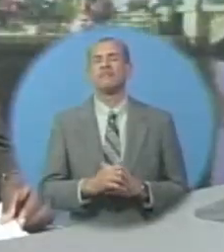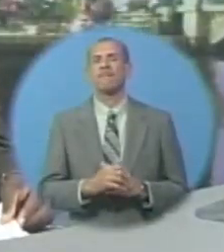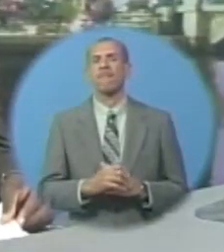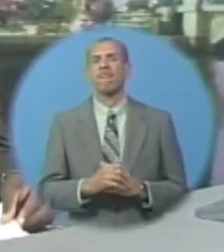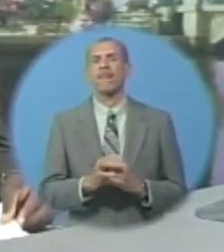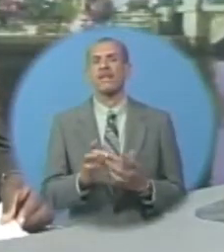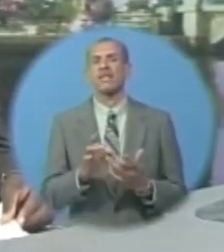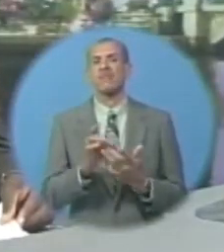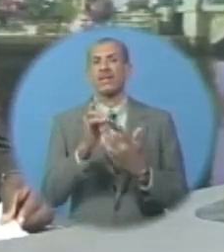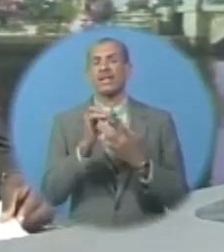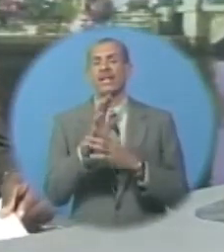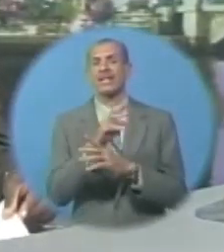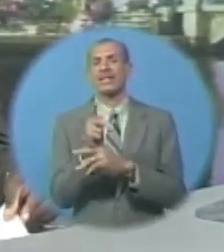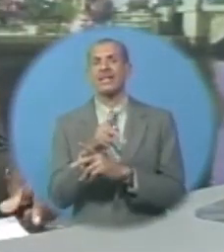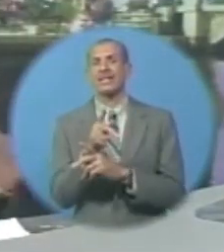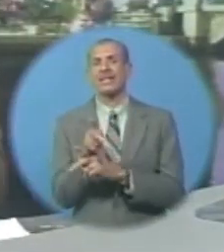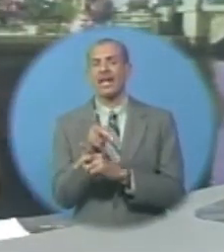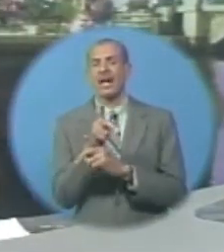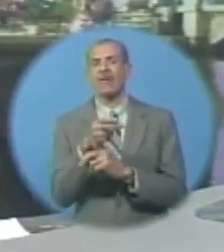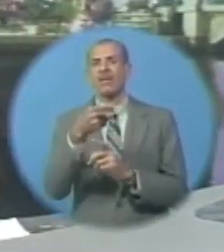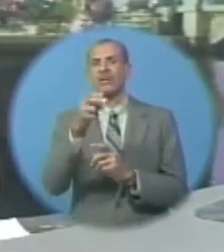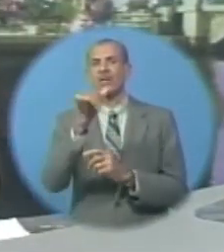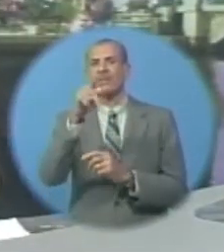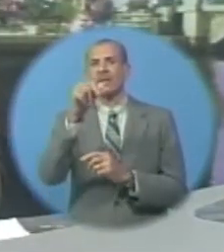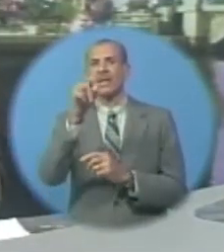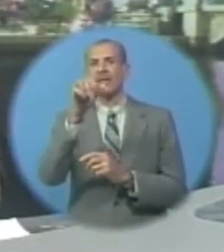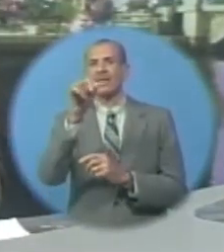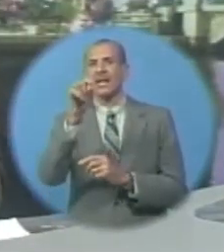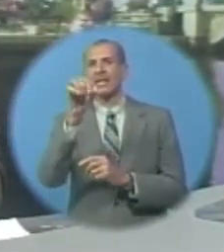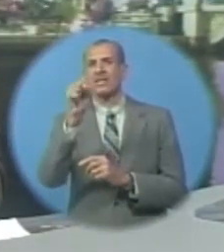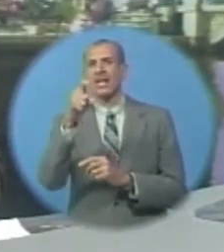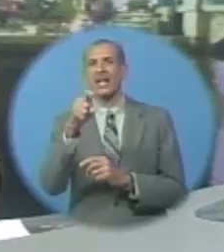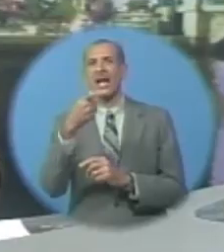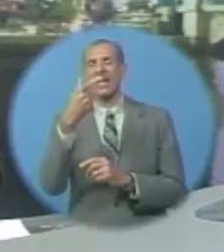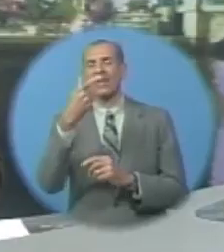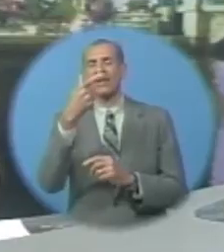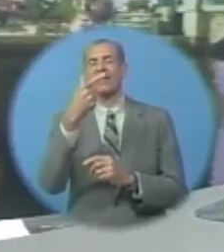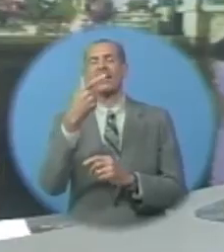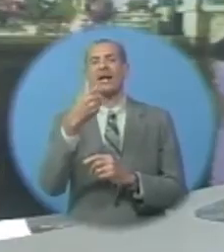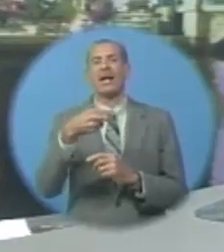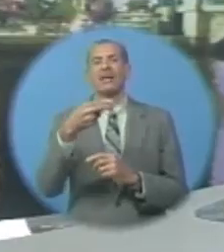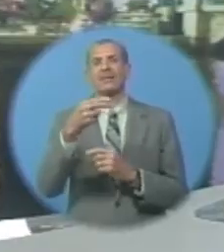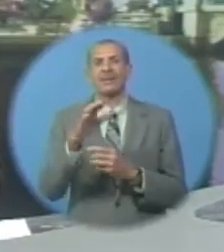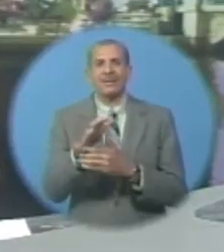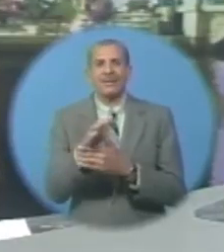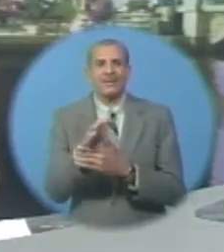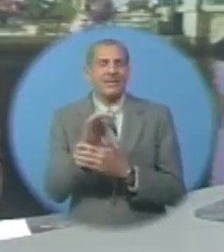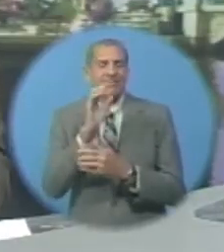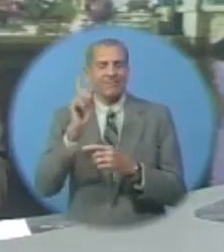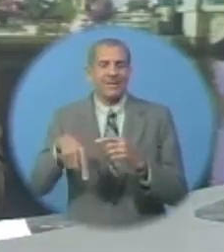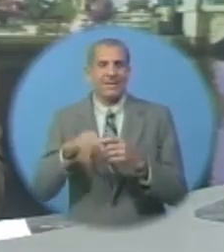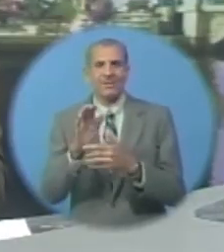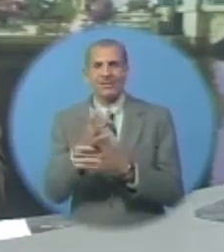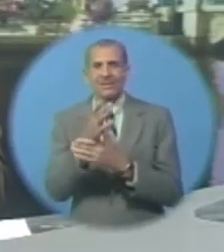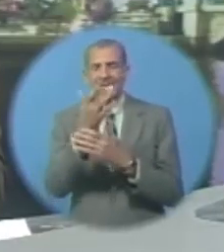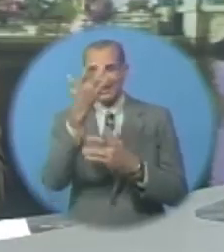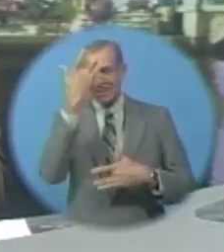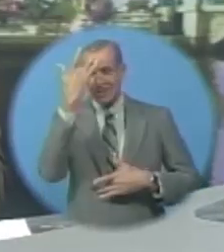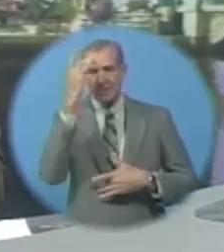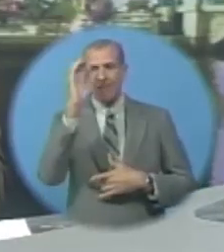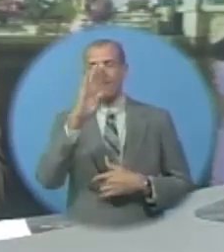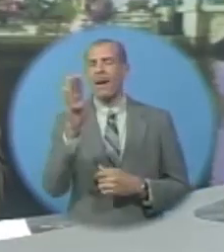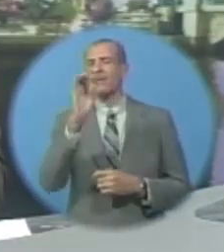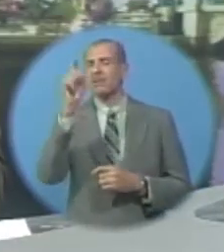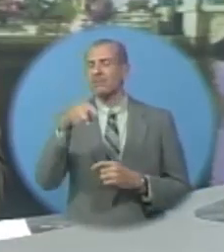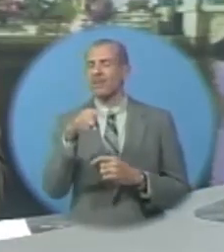A specialist in the care of hypertension, high blood pressure, and other chronic non-communicable diseases says Barbadians have to take